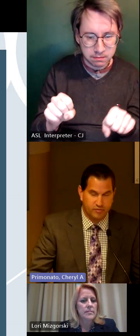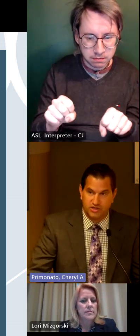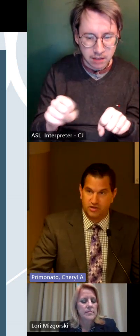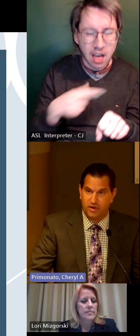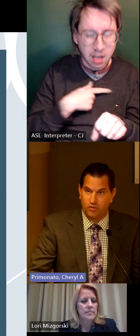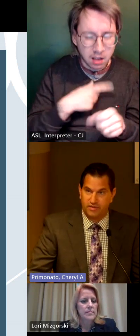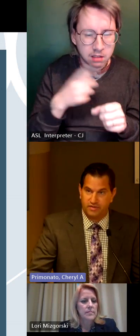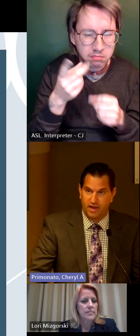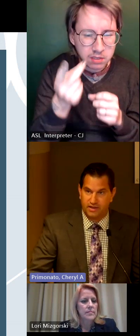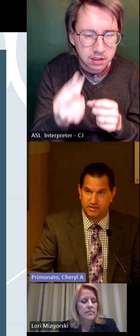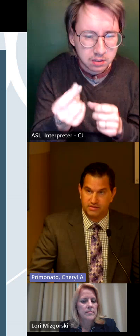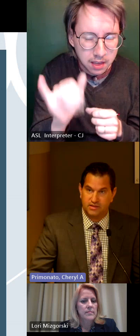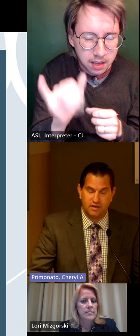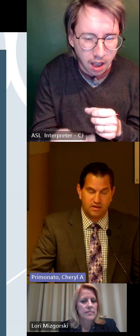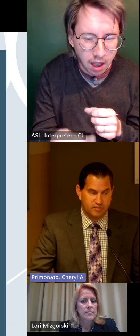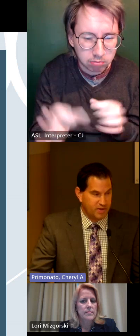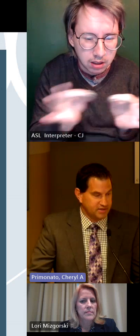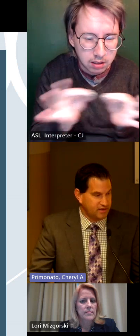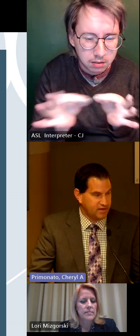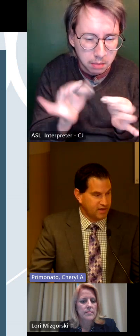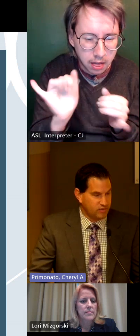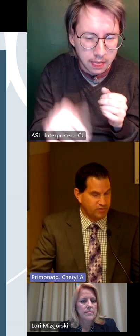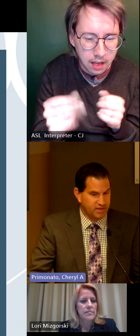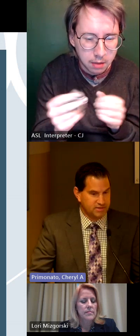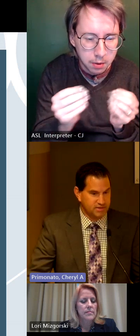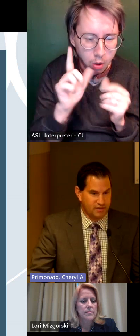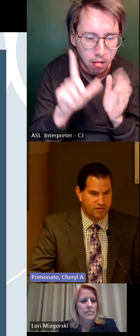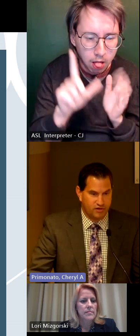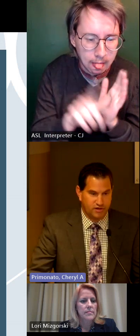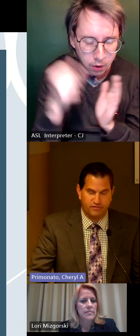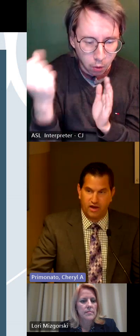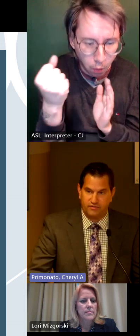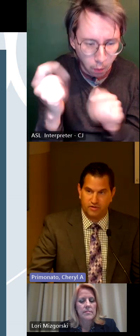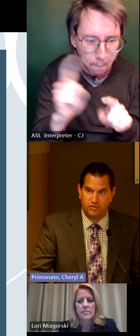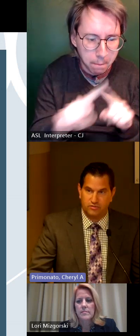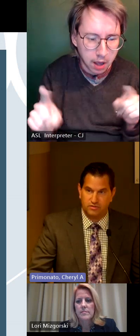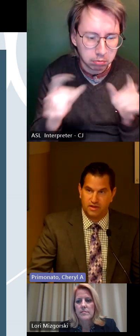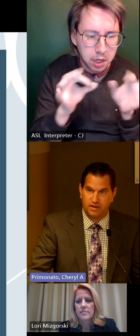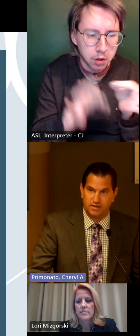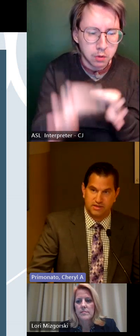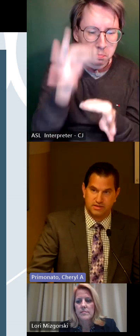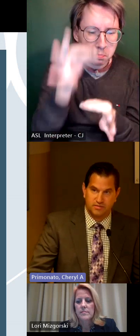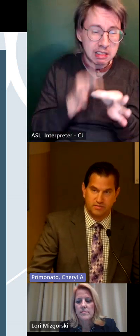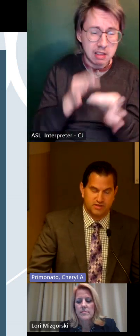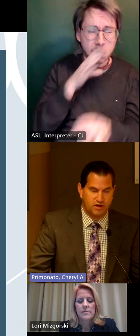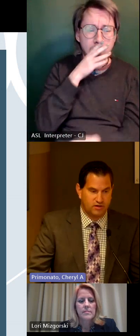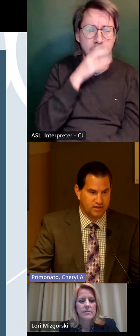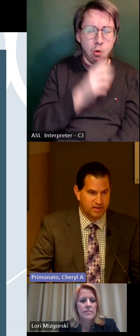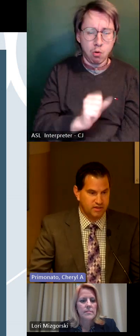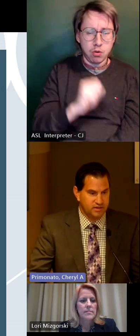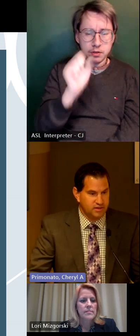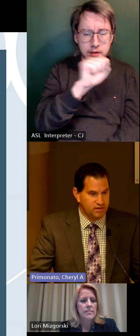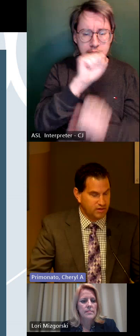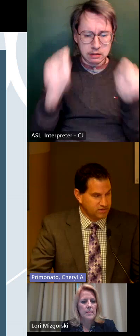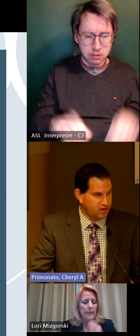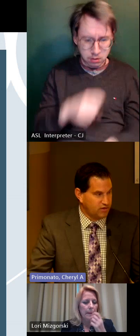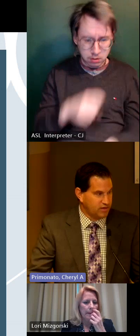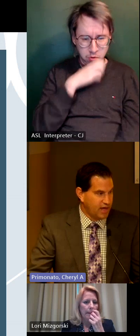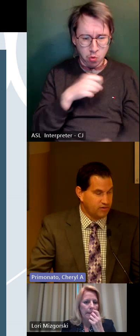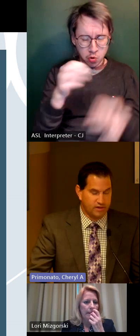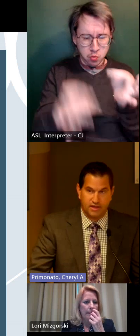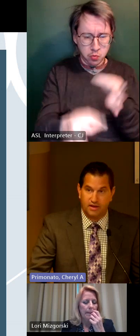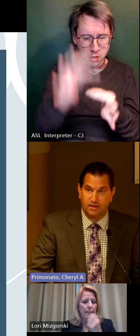more information about what that is. But basically, it replaces a 35-year-old system that